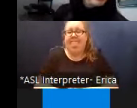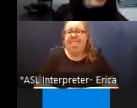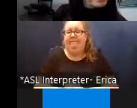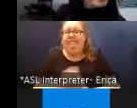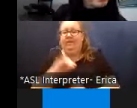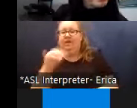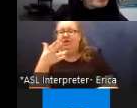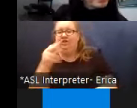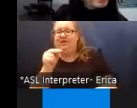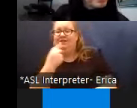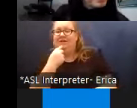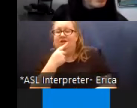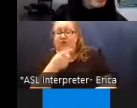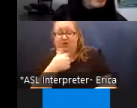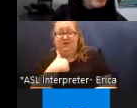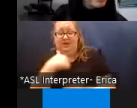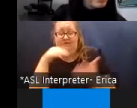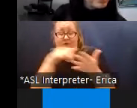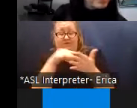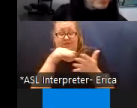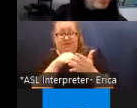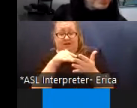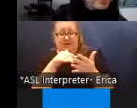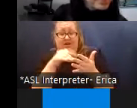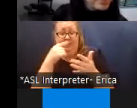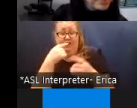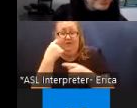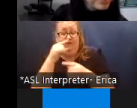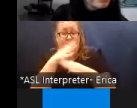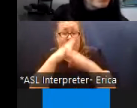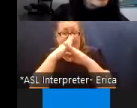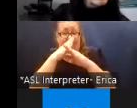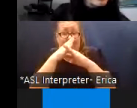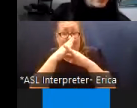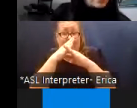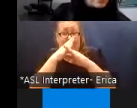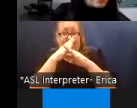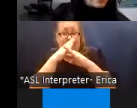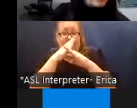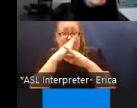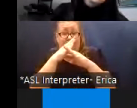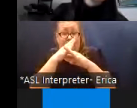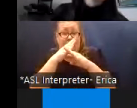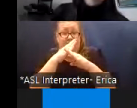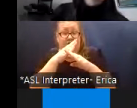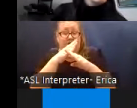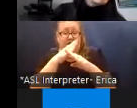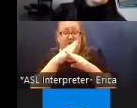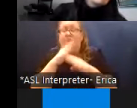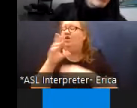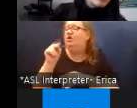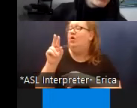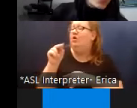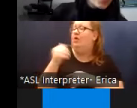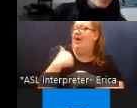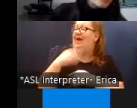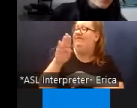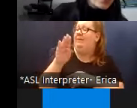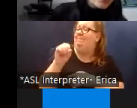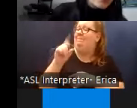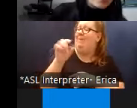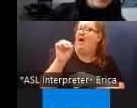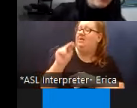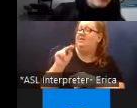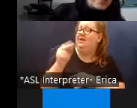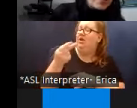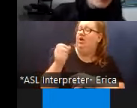Carly, did you say you had that study for the barrier on Verrazano Narrows? No, I have the Boston Harbor Barrier